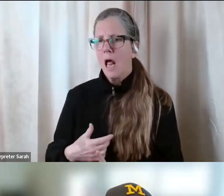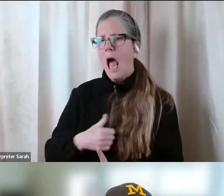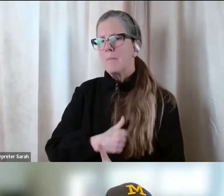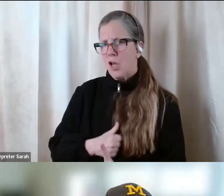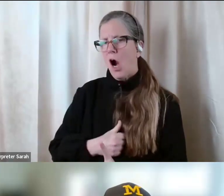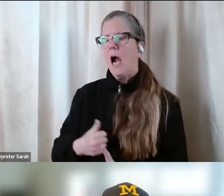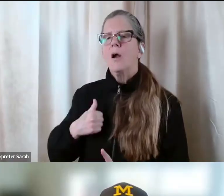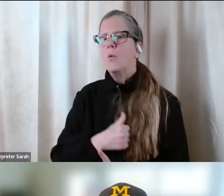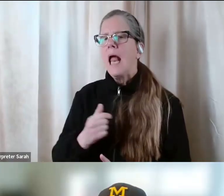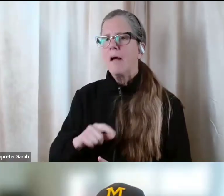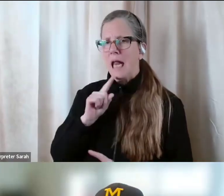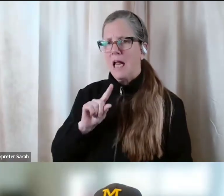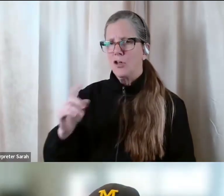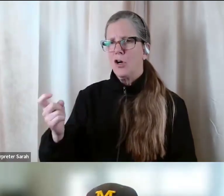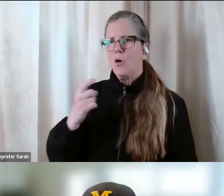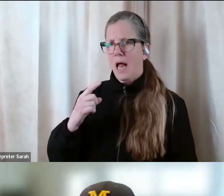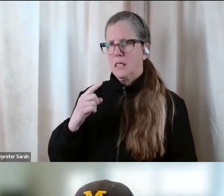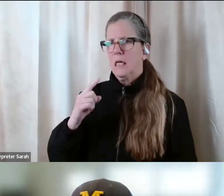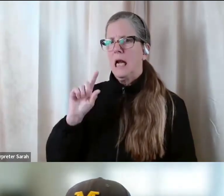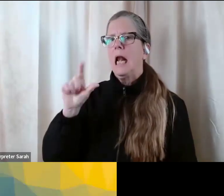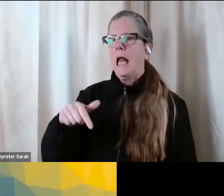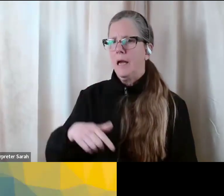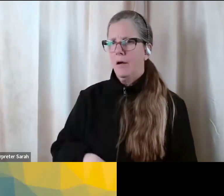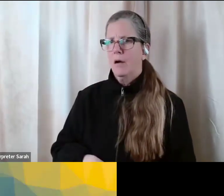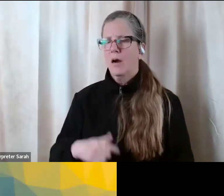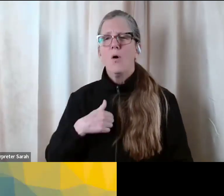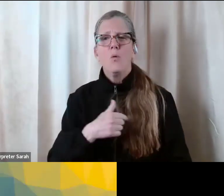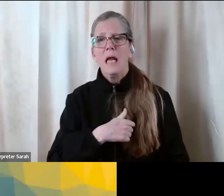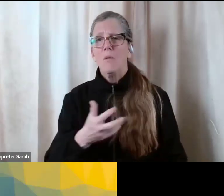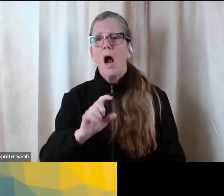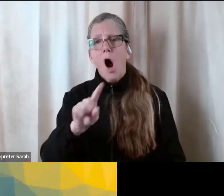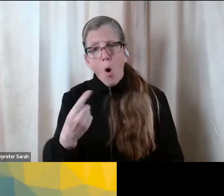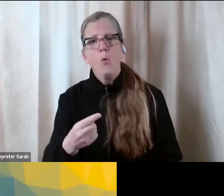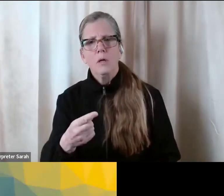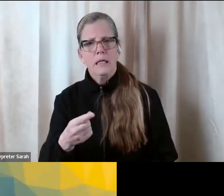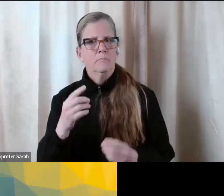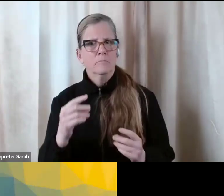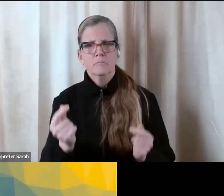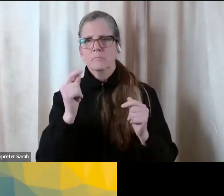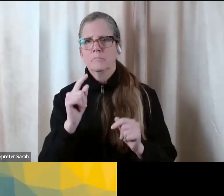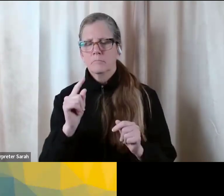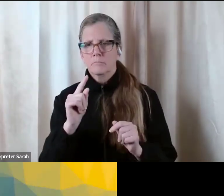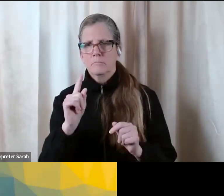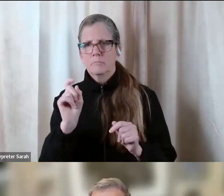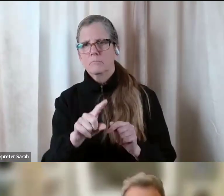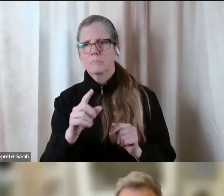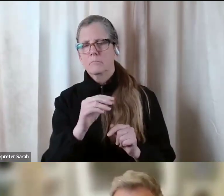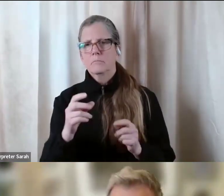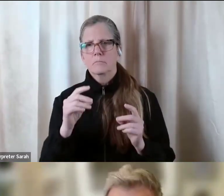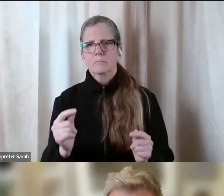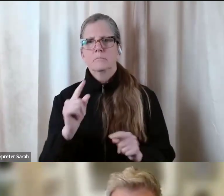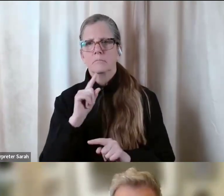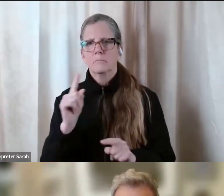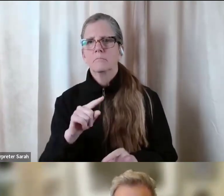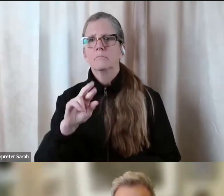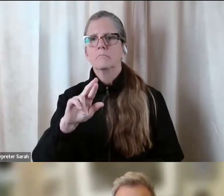offline. Mr. Adler, you're next. Please, quick question. Marissa, quick response. It's